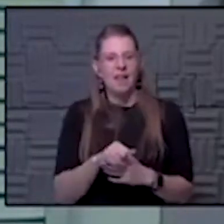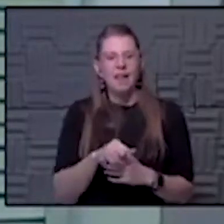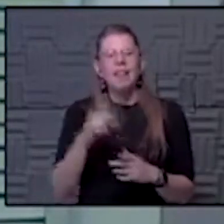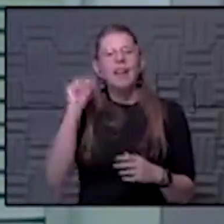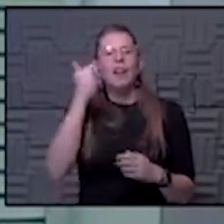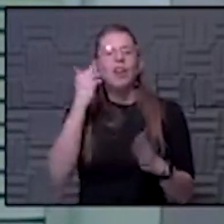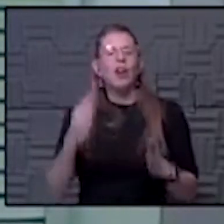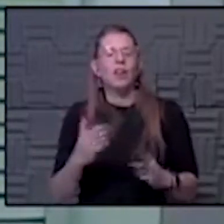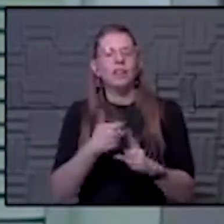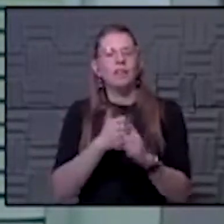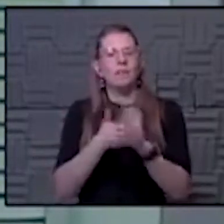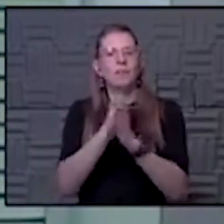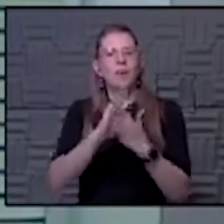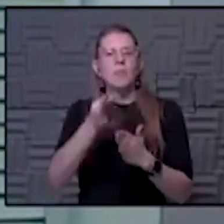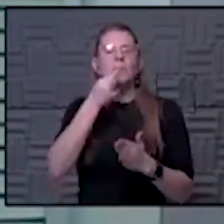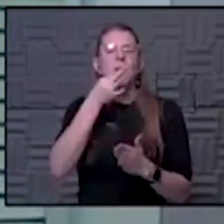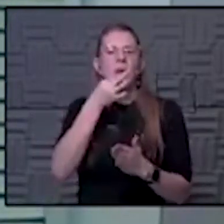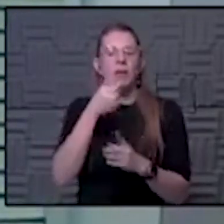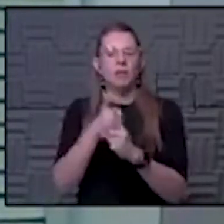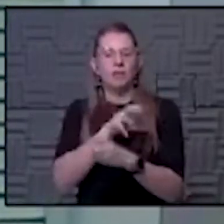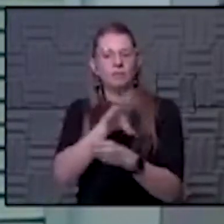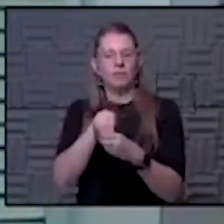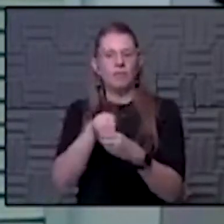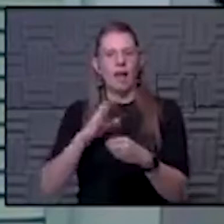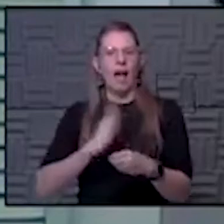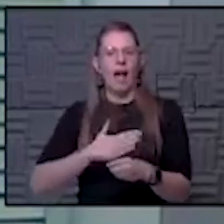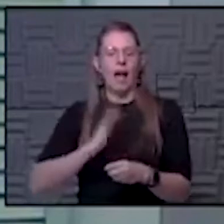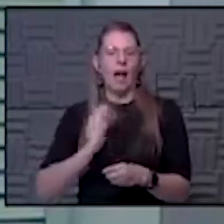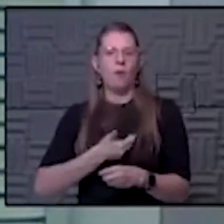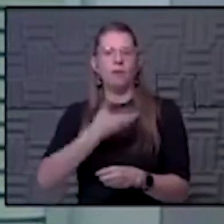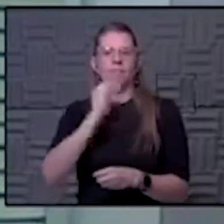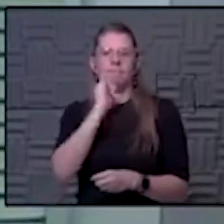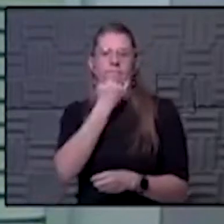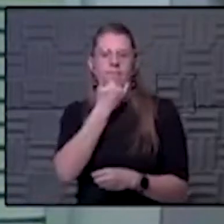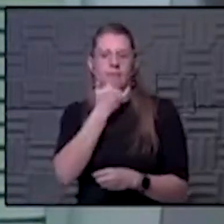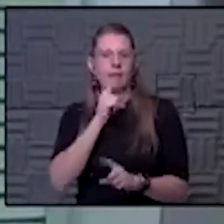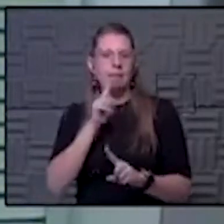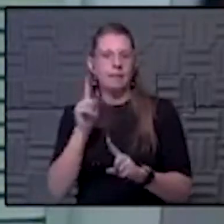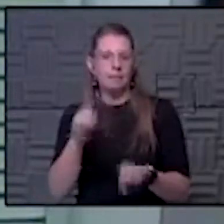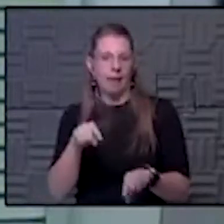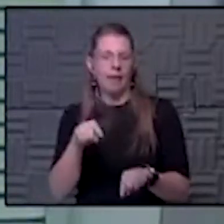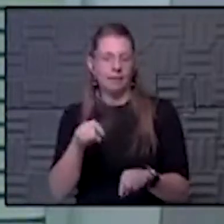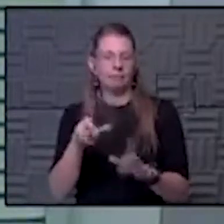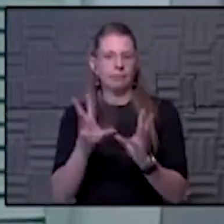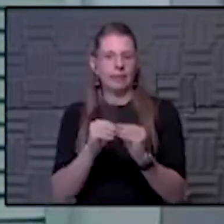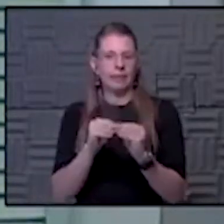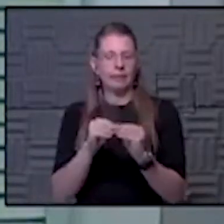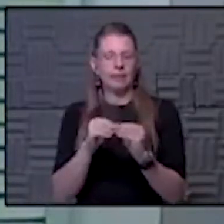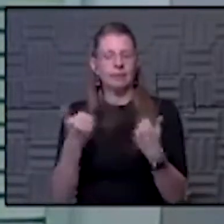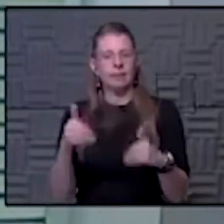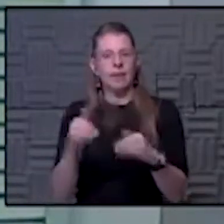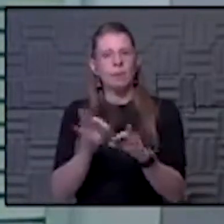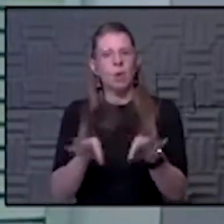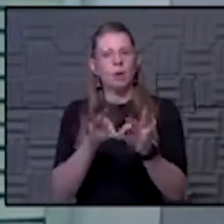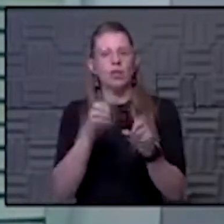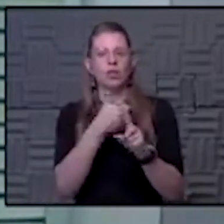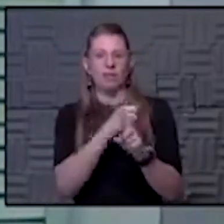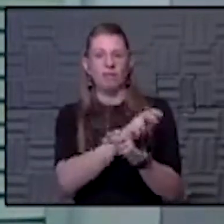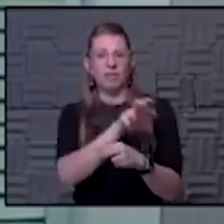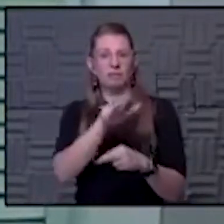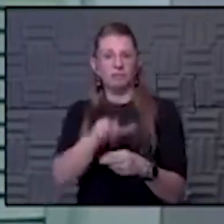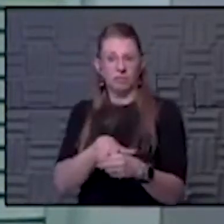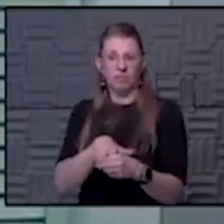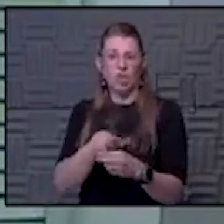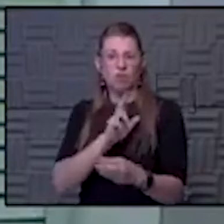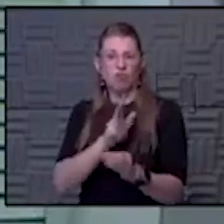She's has joined us on our incident command meetings, and it's important that she be there because